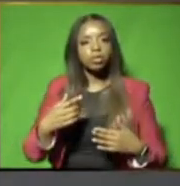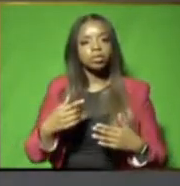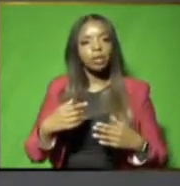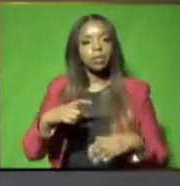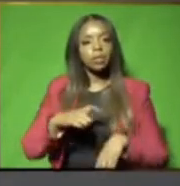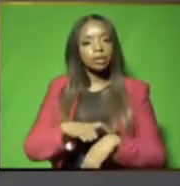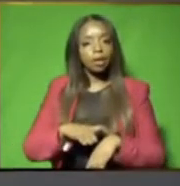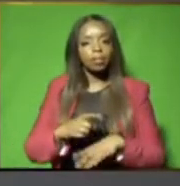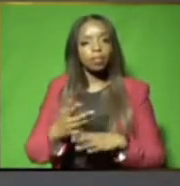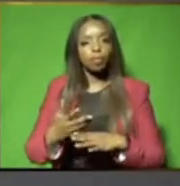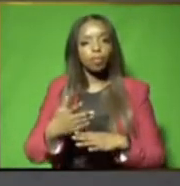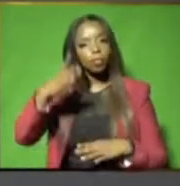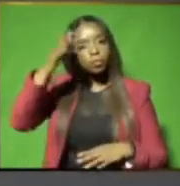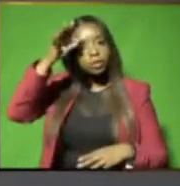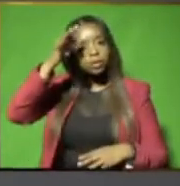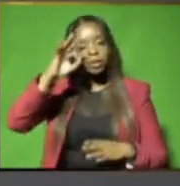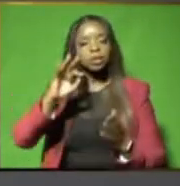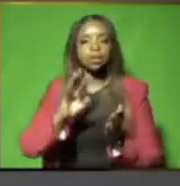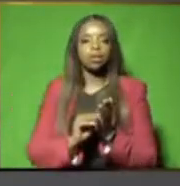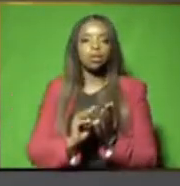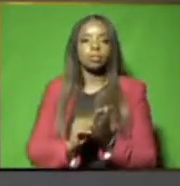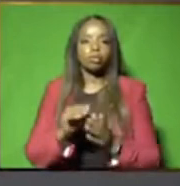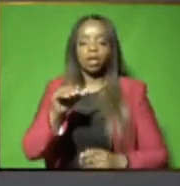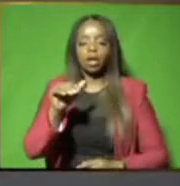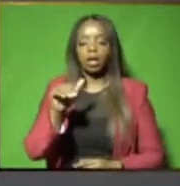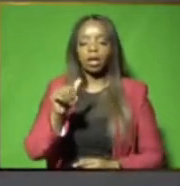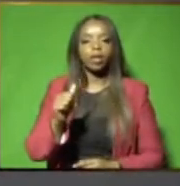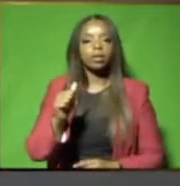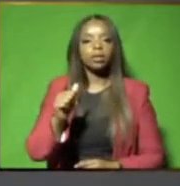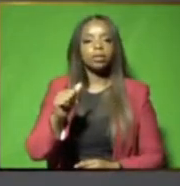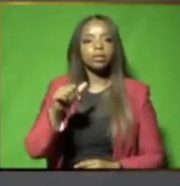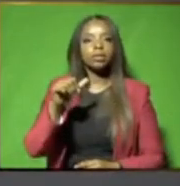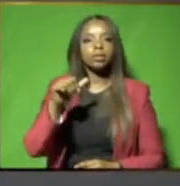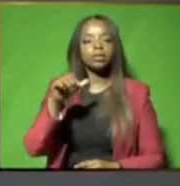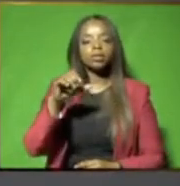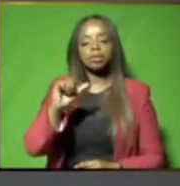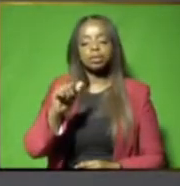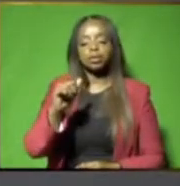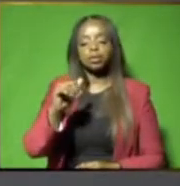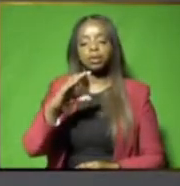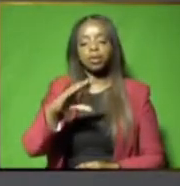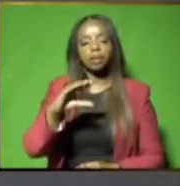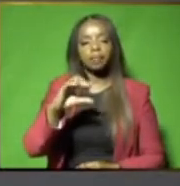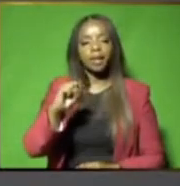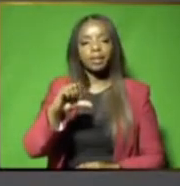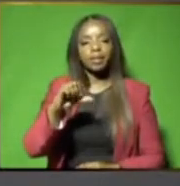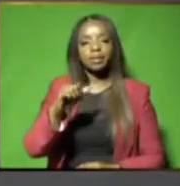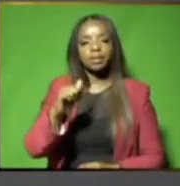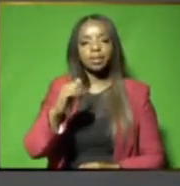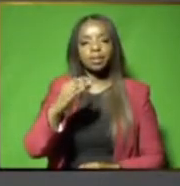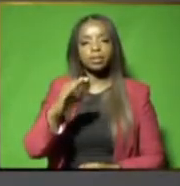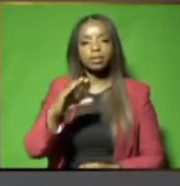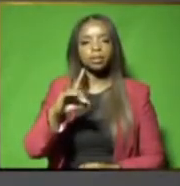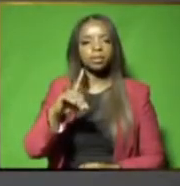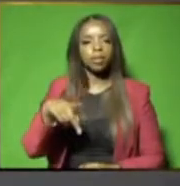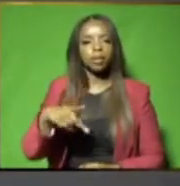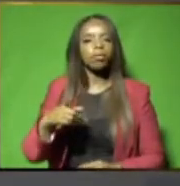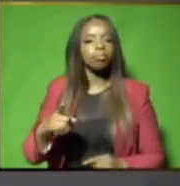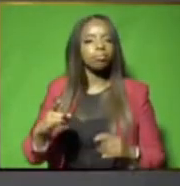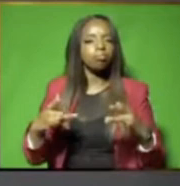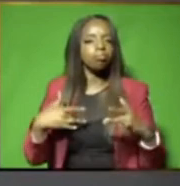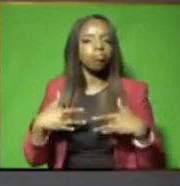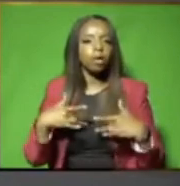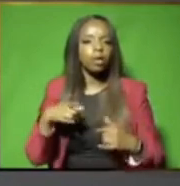period of state capture, the ACDP is not convinced that a presidential SOE council to establish